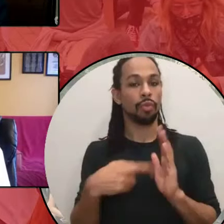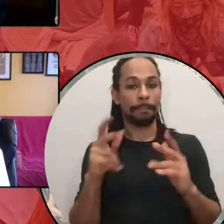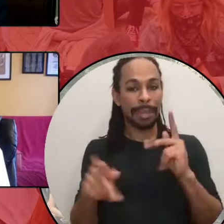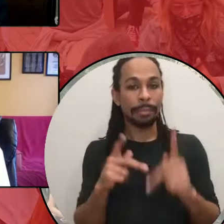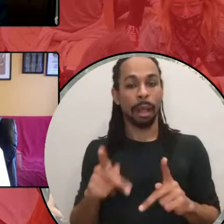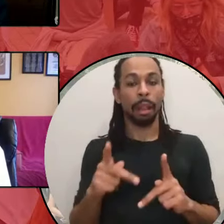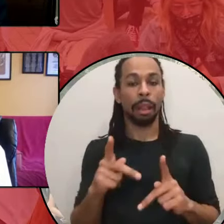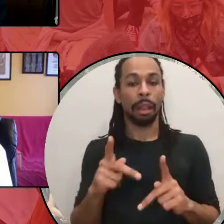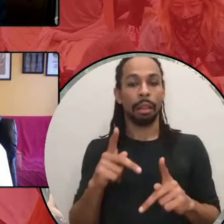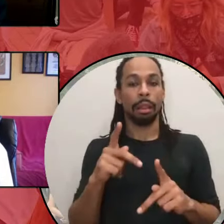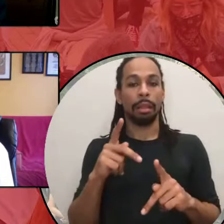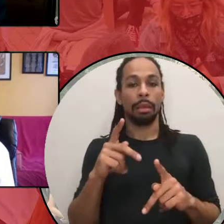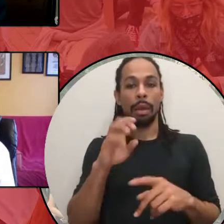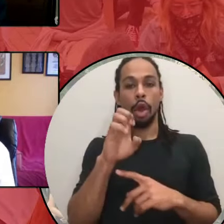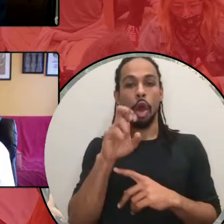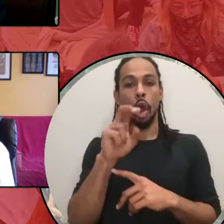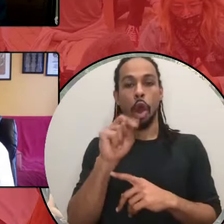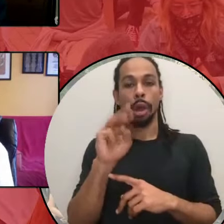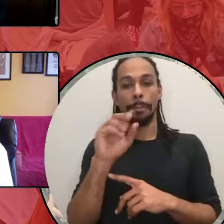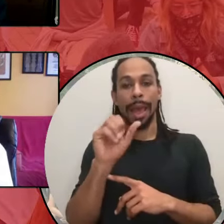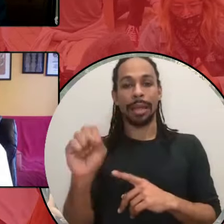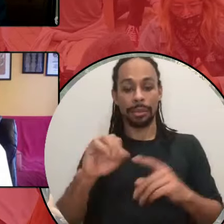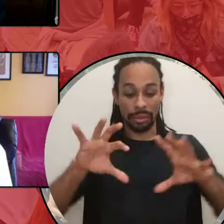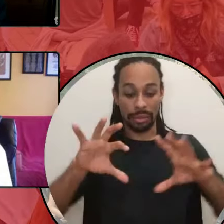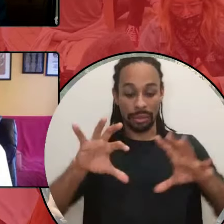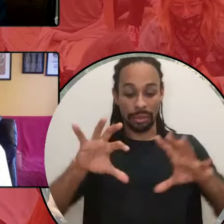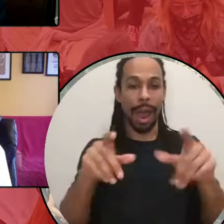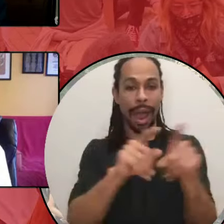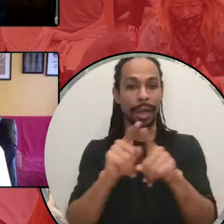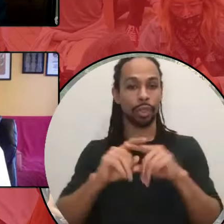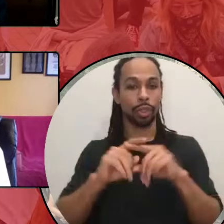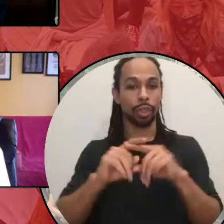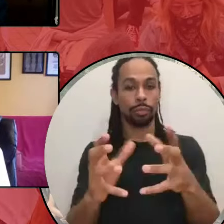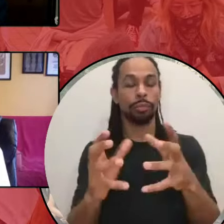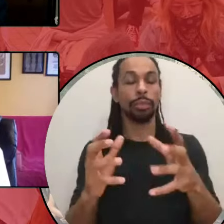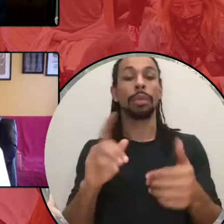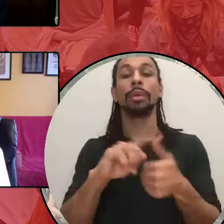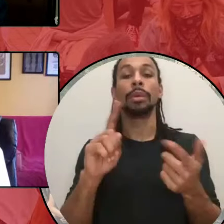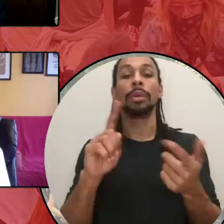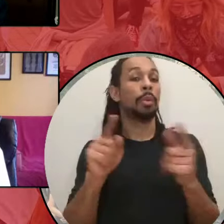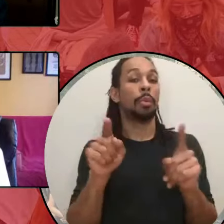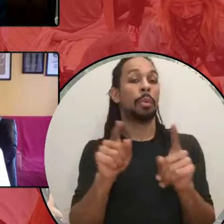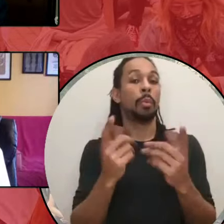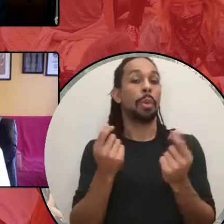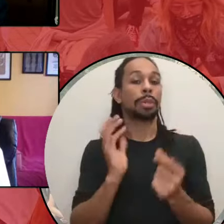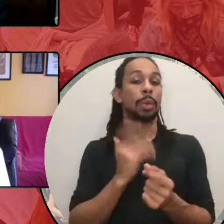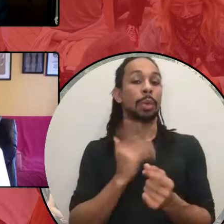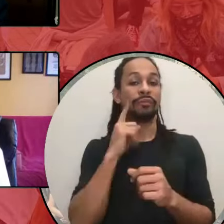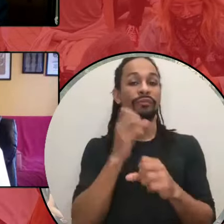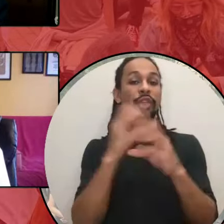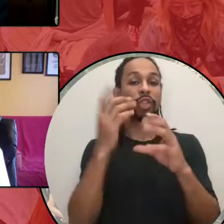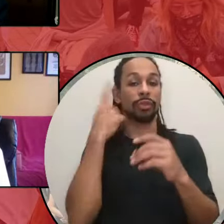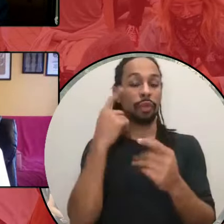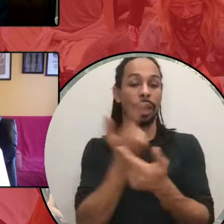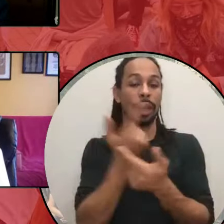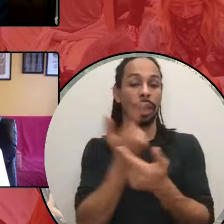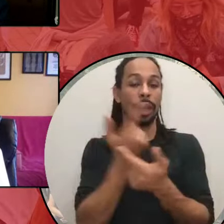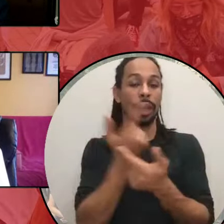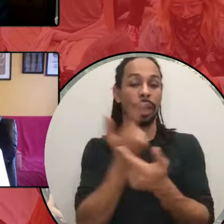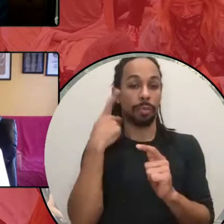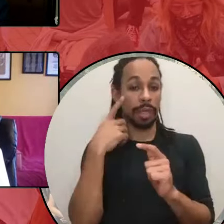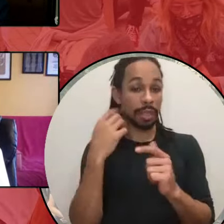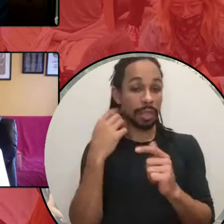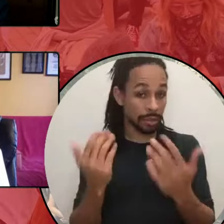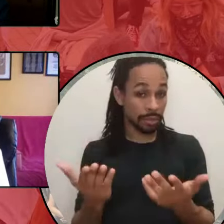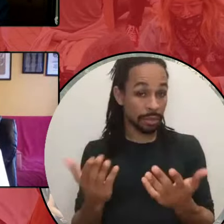in some ways, starting to touch on what's our vision for liberatory governance? What's our vision for people being able to